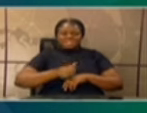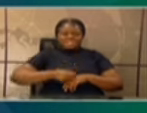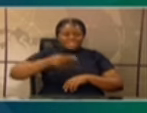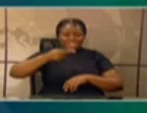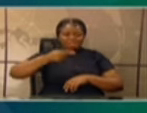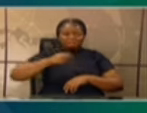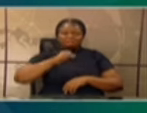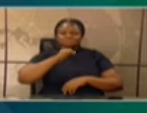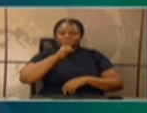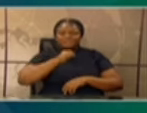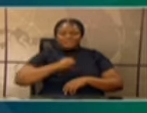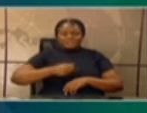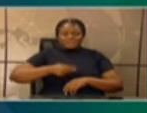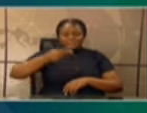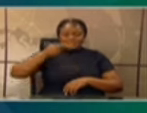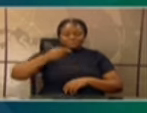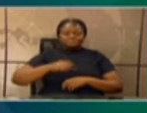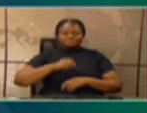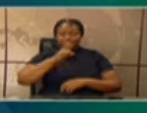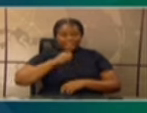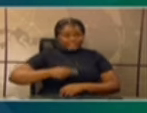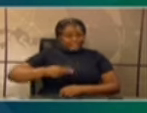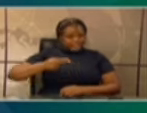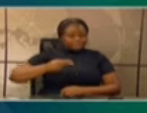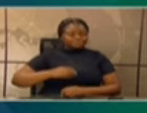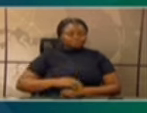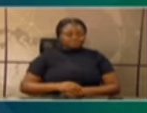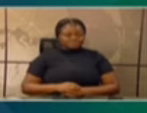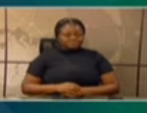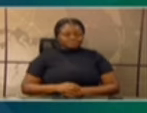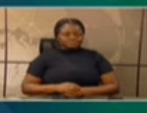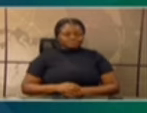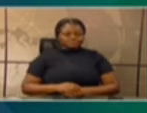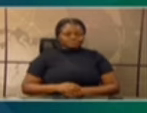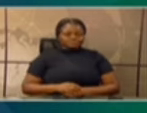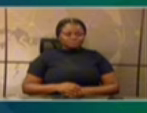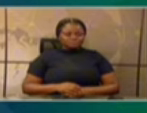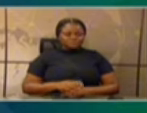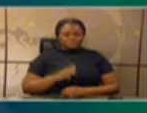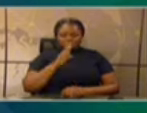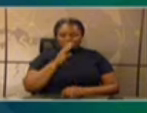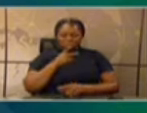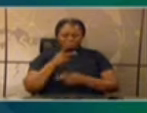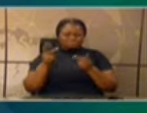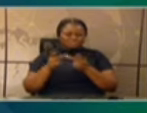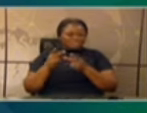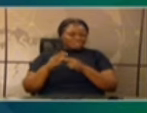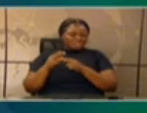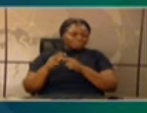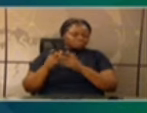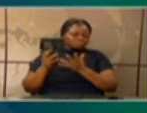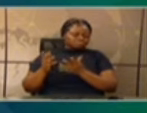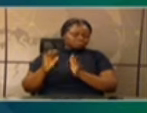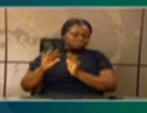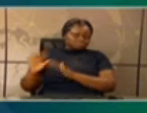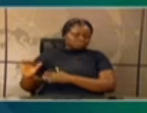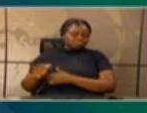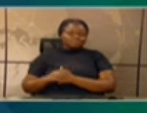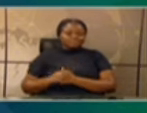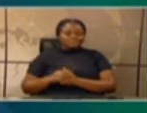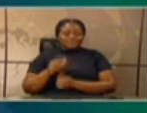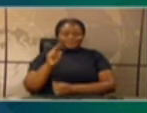Ah, Pentecost elder, and I had trouble. And I worry trouble constituency.